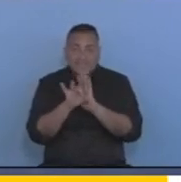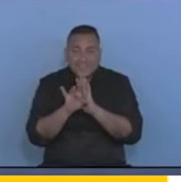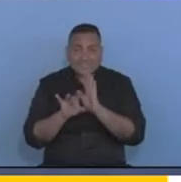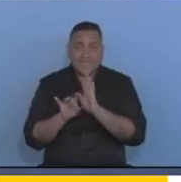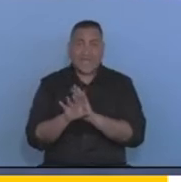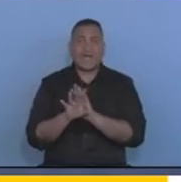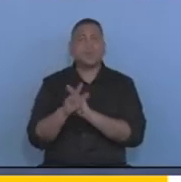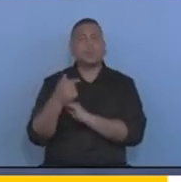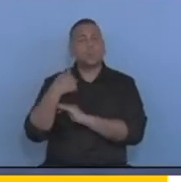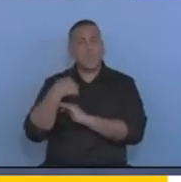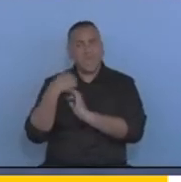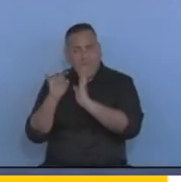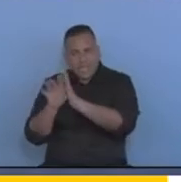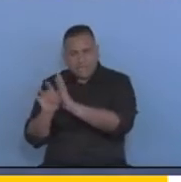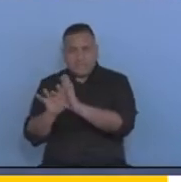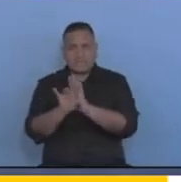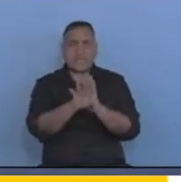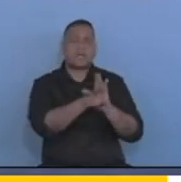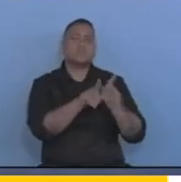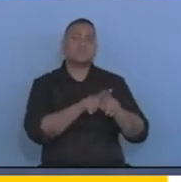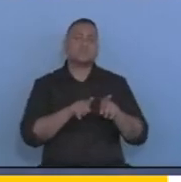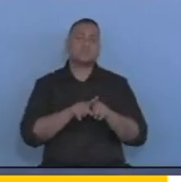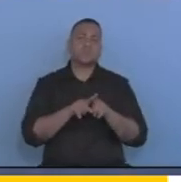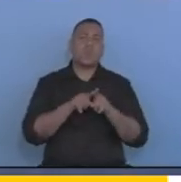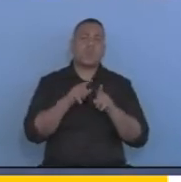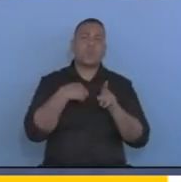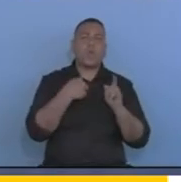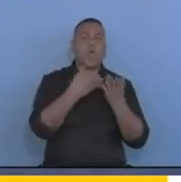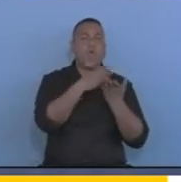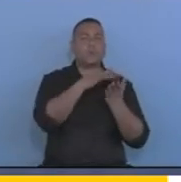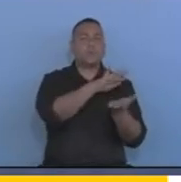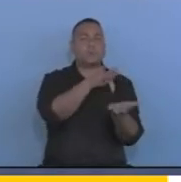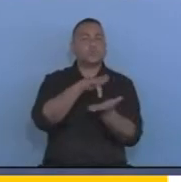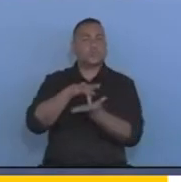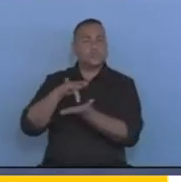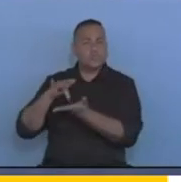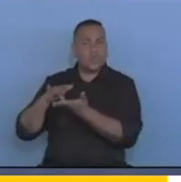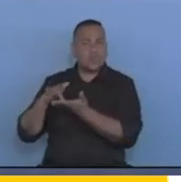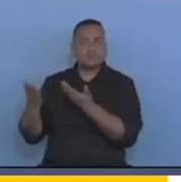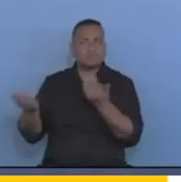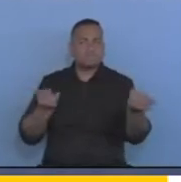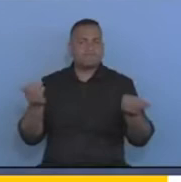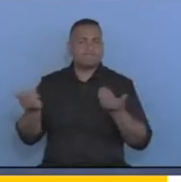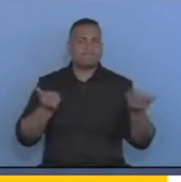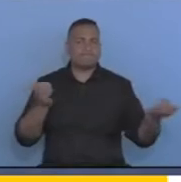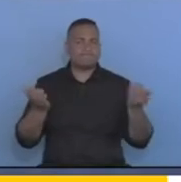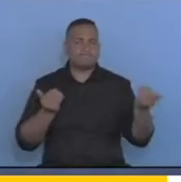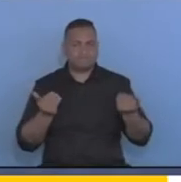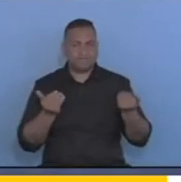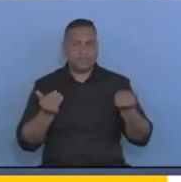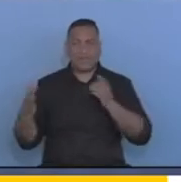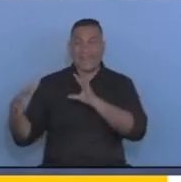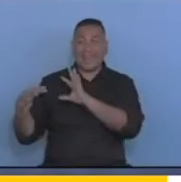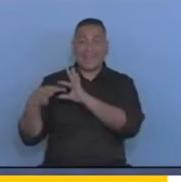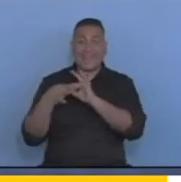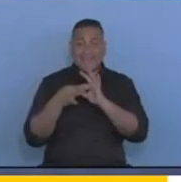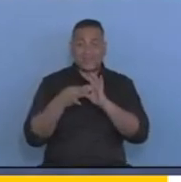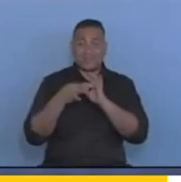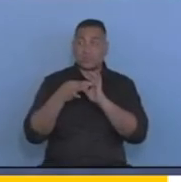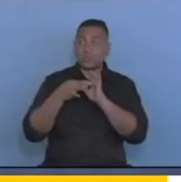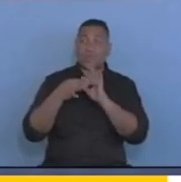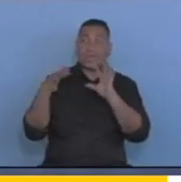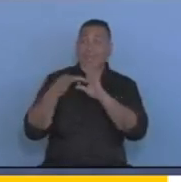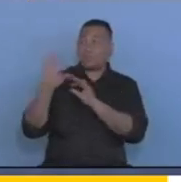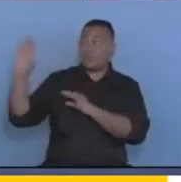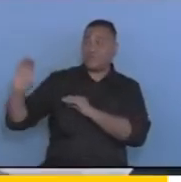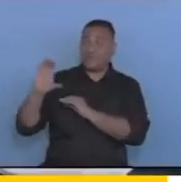those projects so they can. So there's many different avenues available. And then funding wise, Some projects are fully funded.